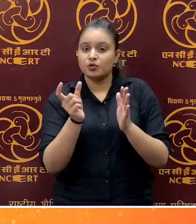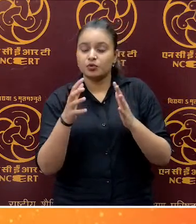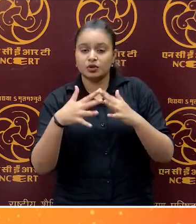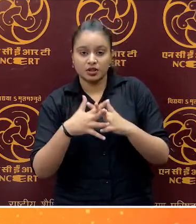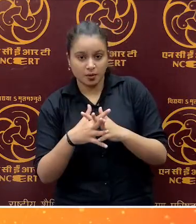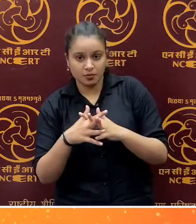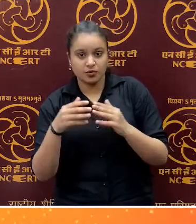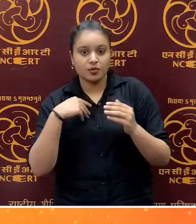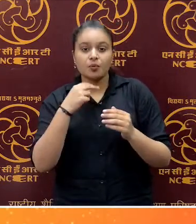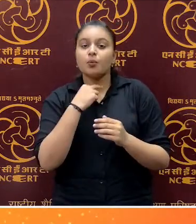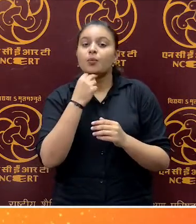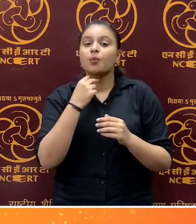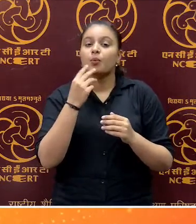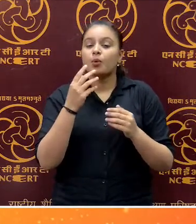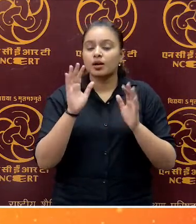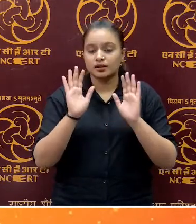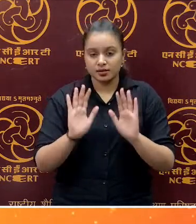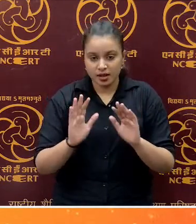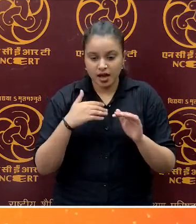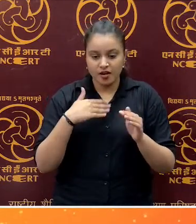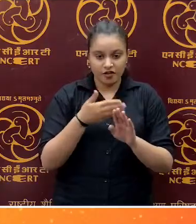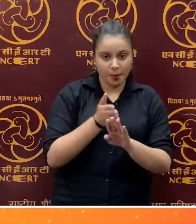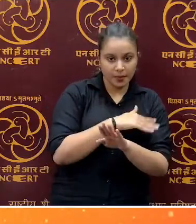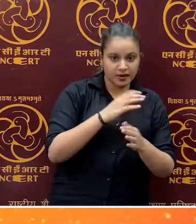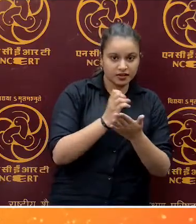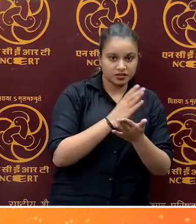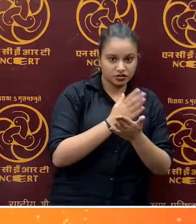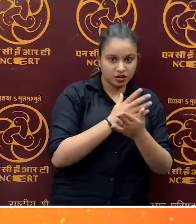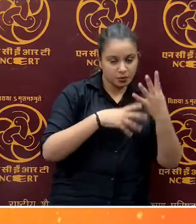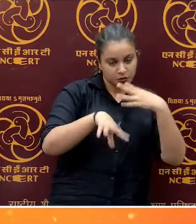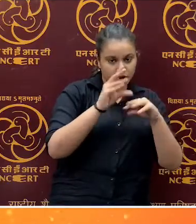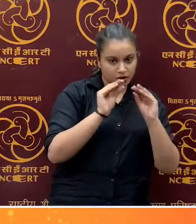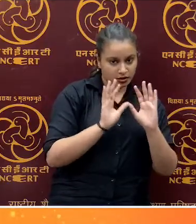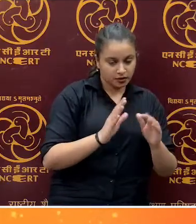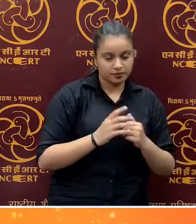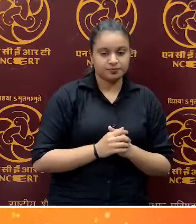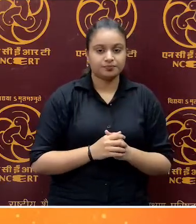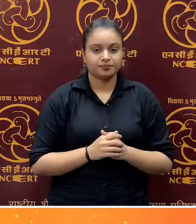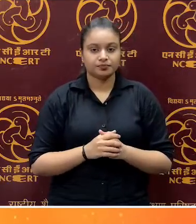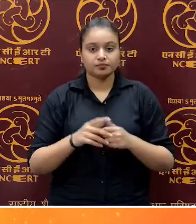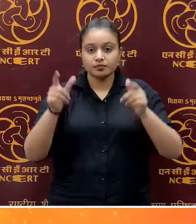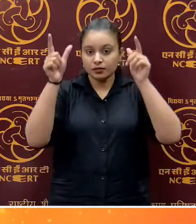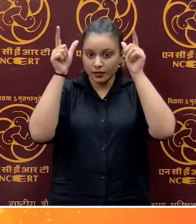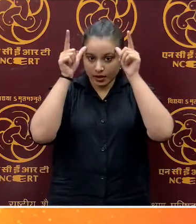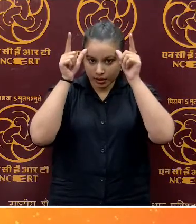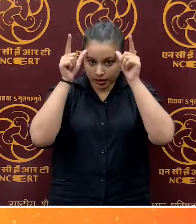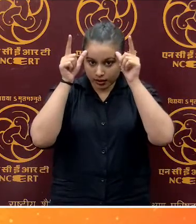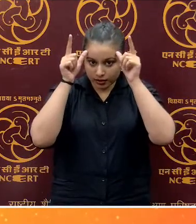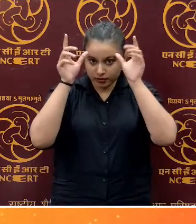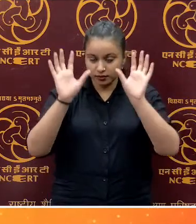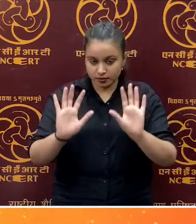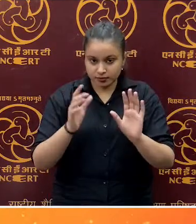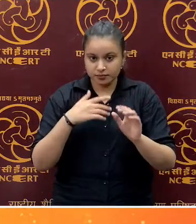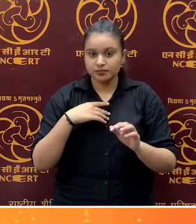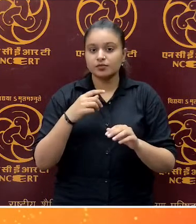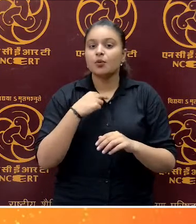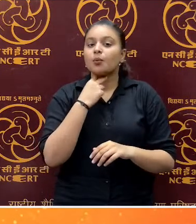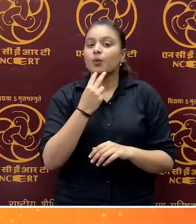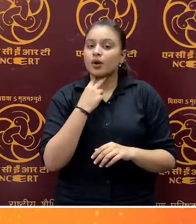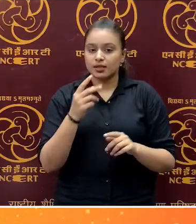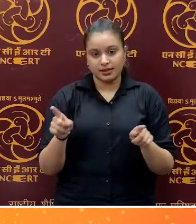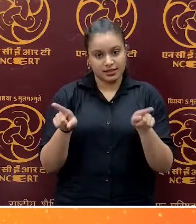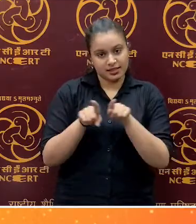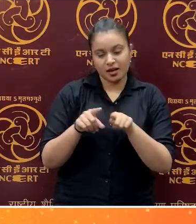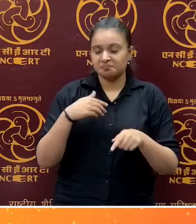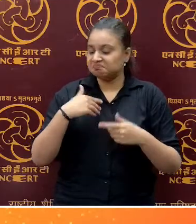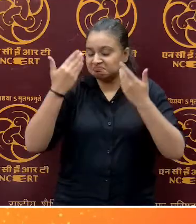Yeah. I heard it and I learnt it in the previous chapter. Moo, moo, moo. You're right. The cow said, "Moo,